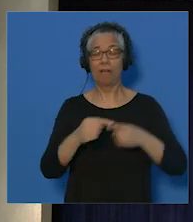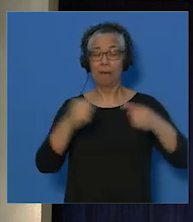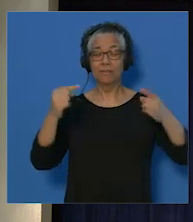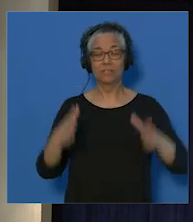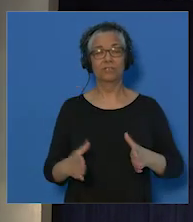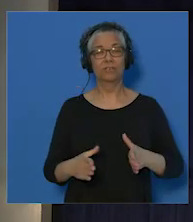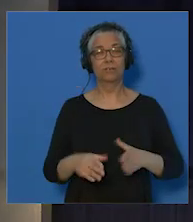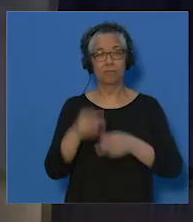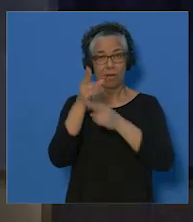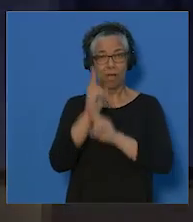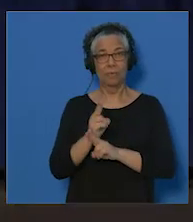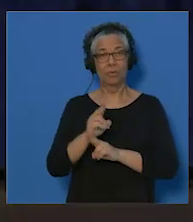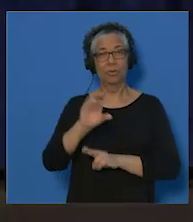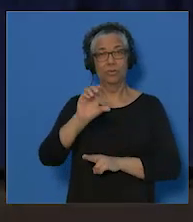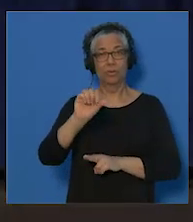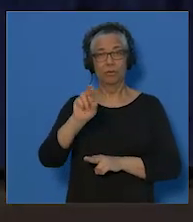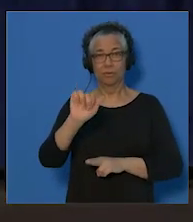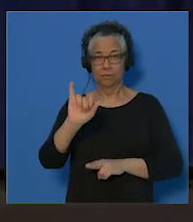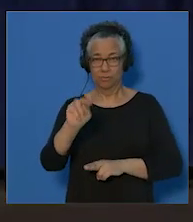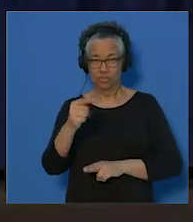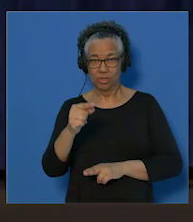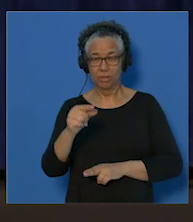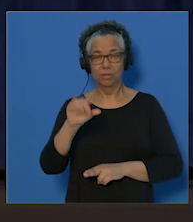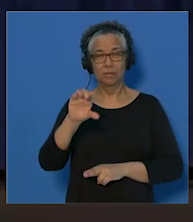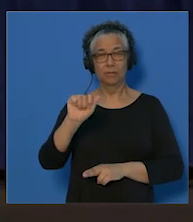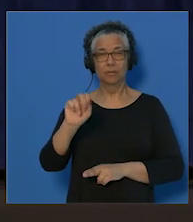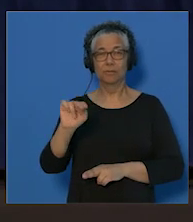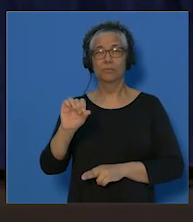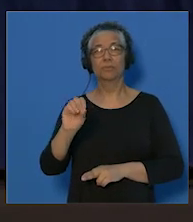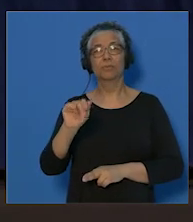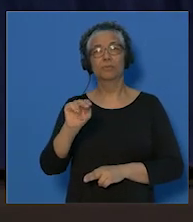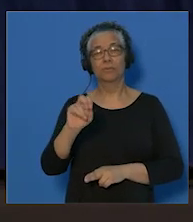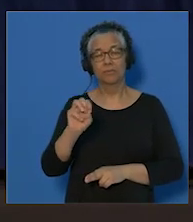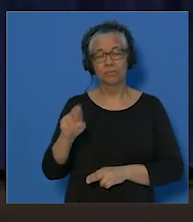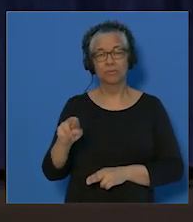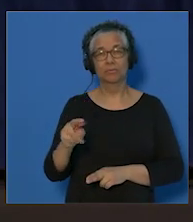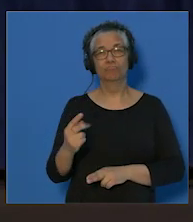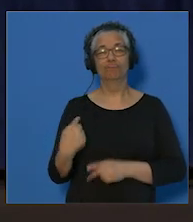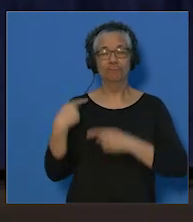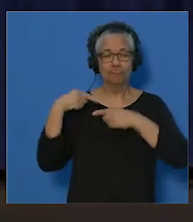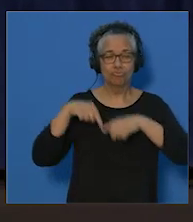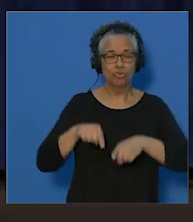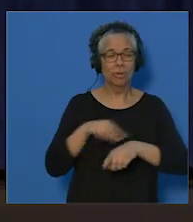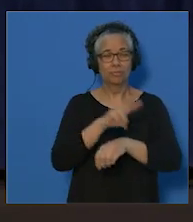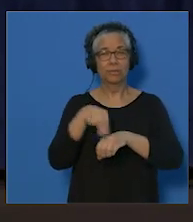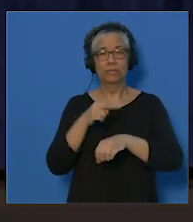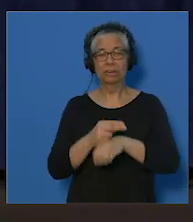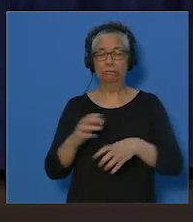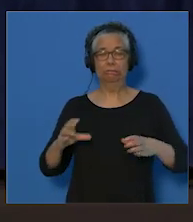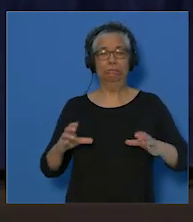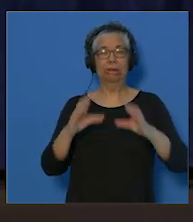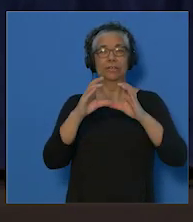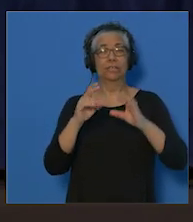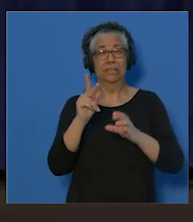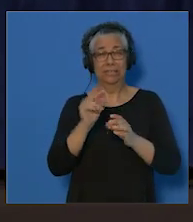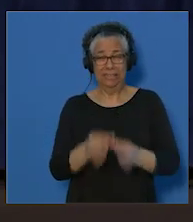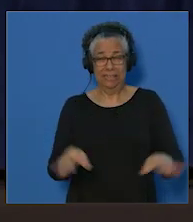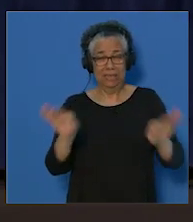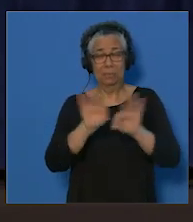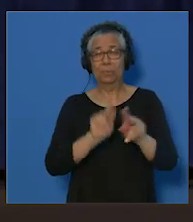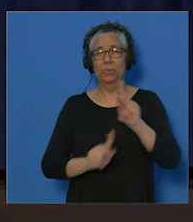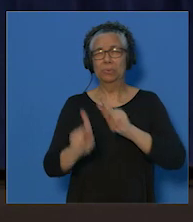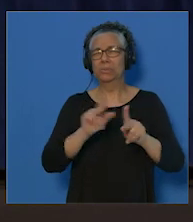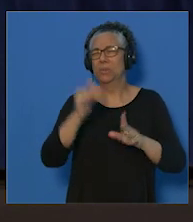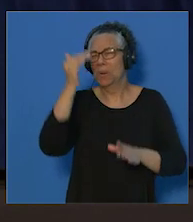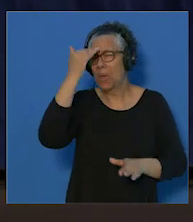Craig Cannoneer. During this period of national crisis, it's important for the people of Bermuda to know, feel, and